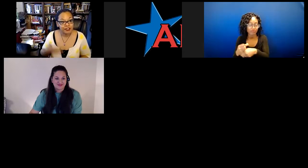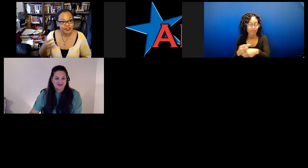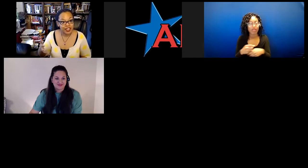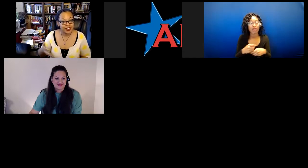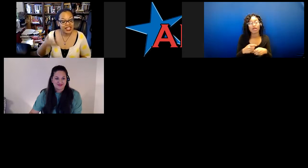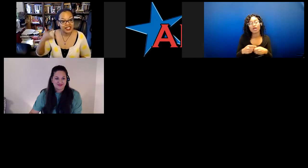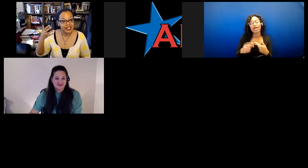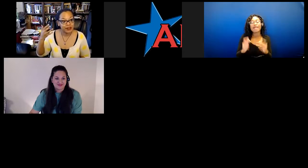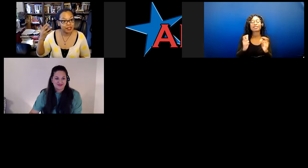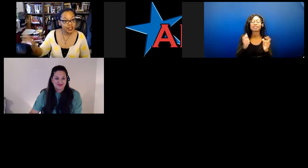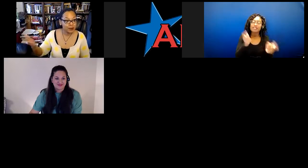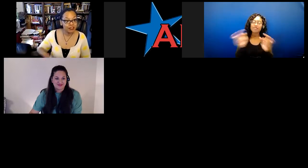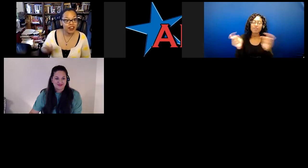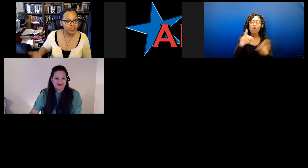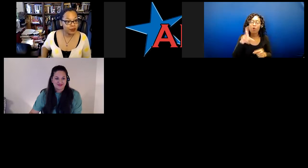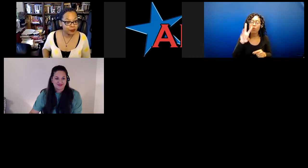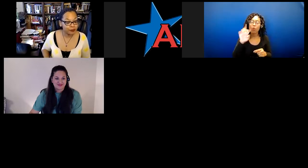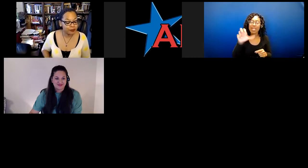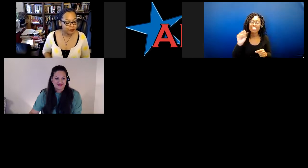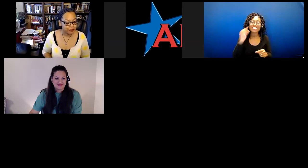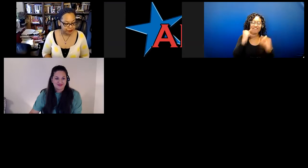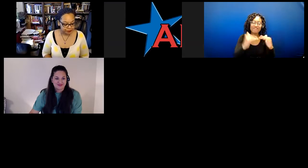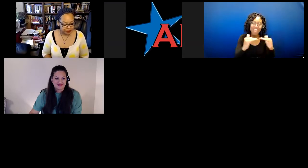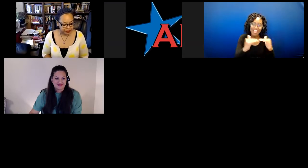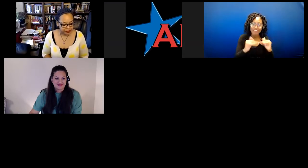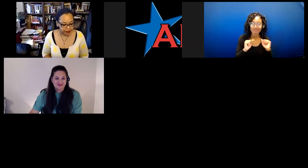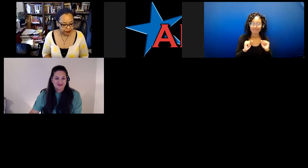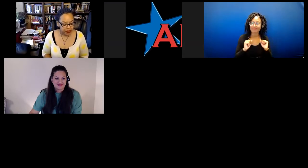are fair and equal, if not equitable.